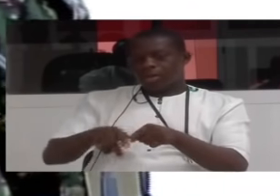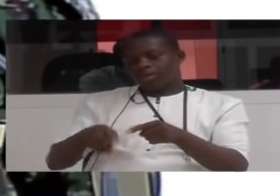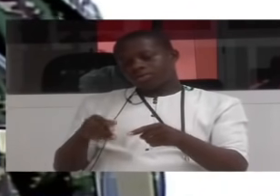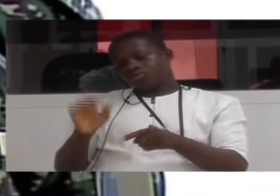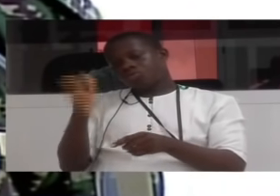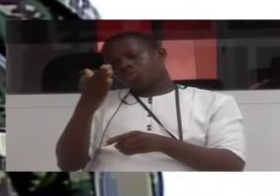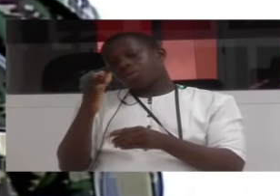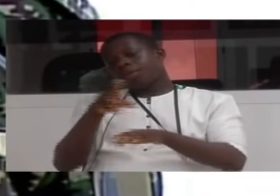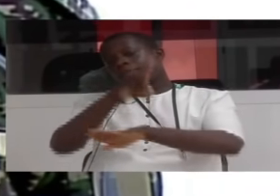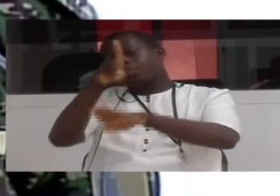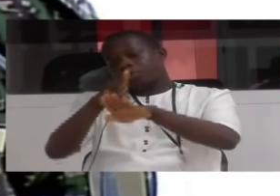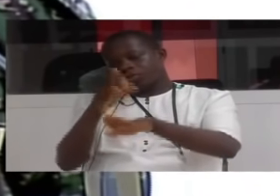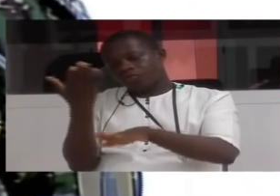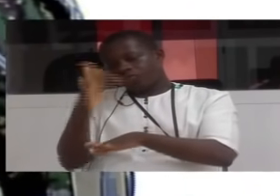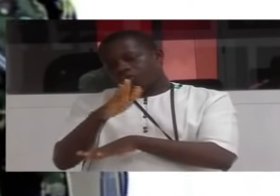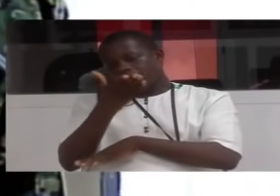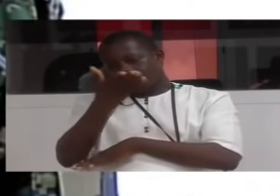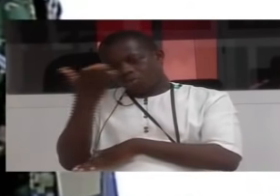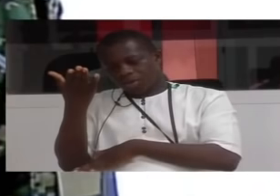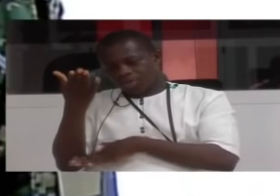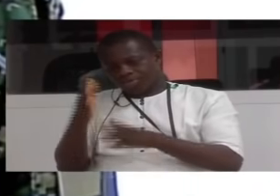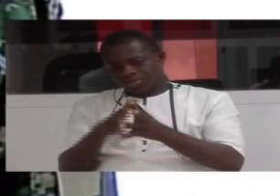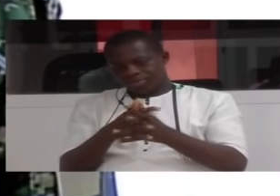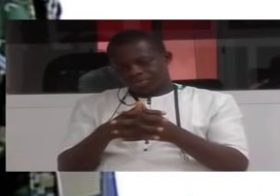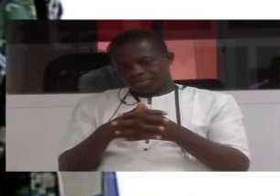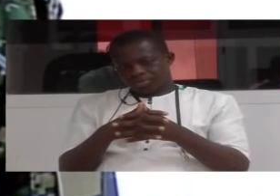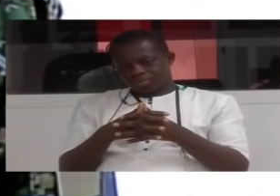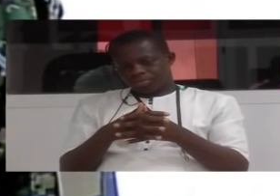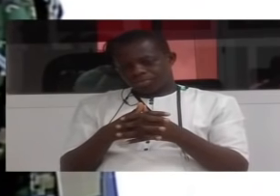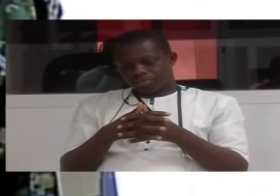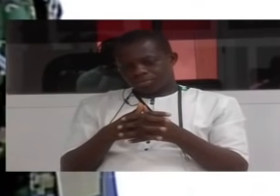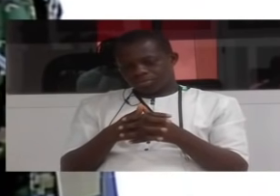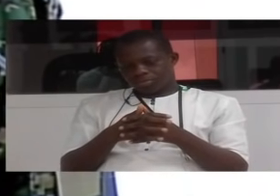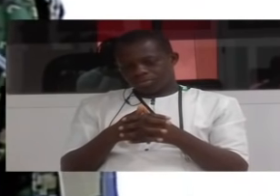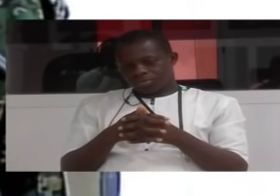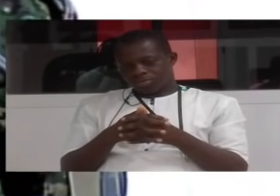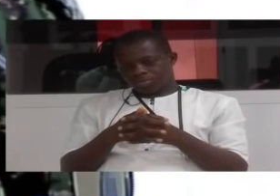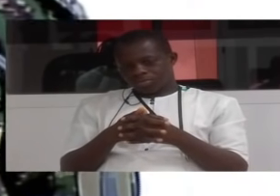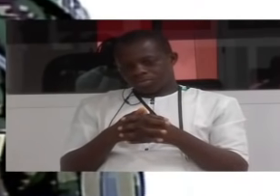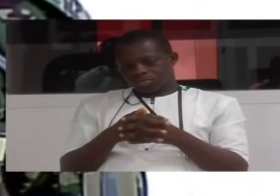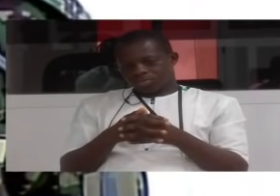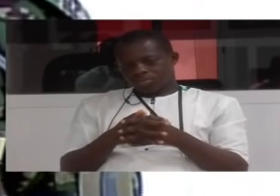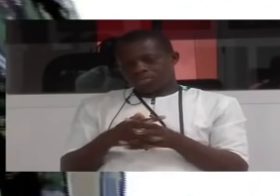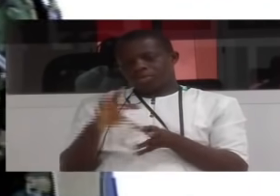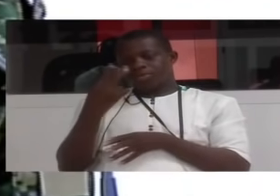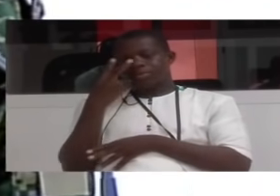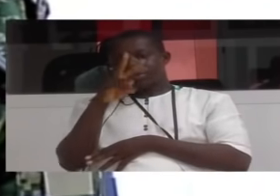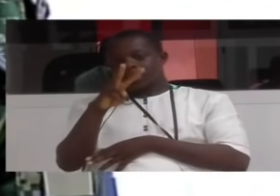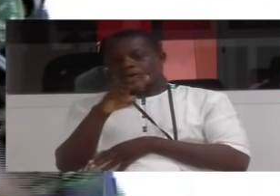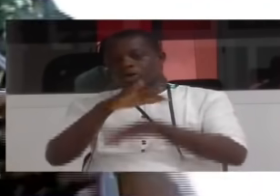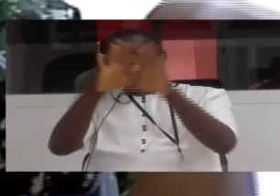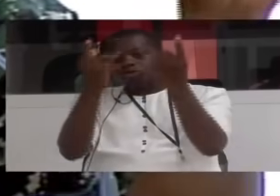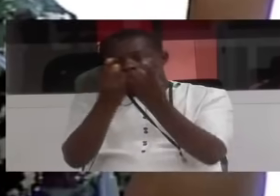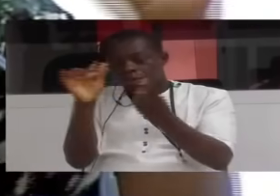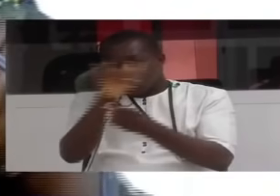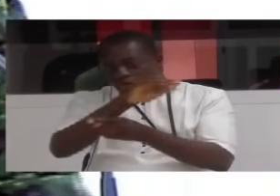let me turn the vehicle and face it towards the area that we came from. Suñ gisee luñ xamew ñu daw